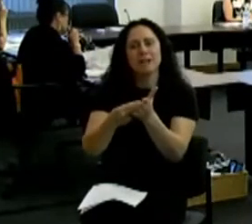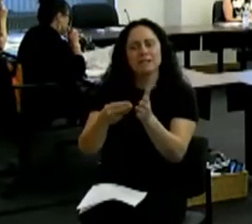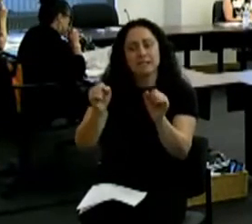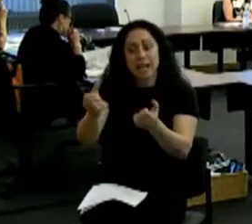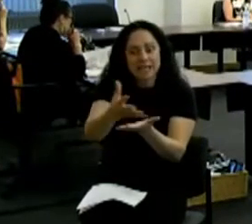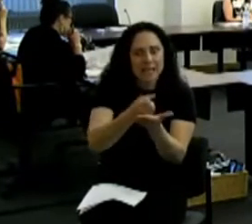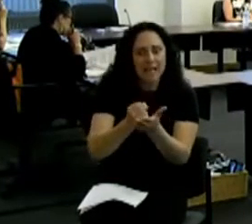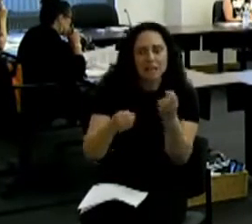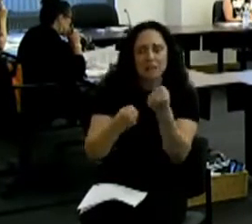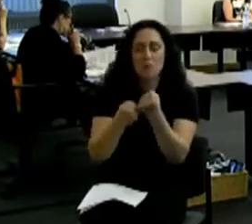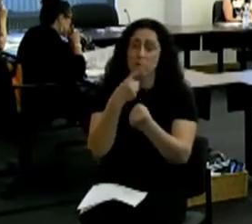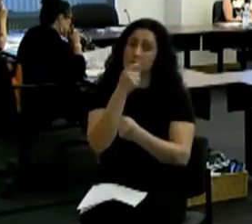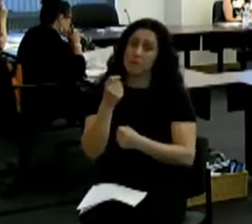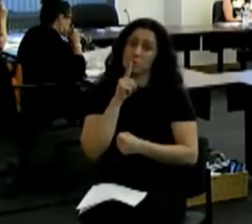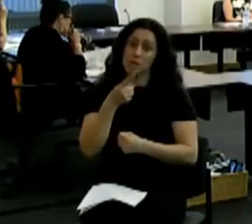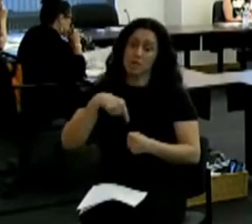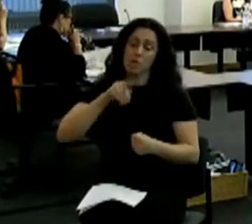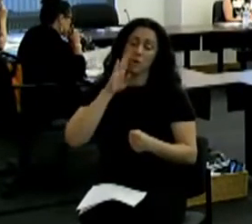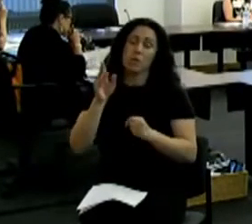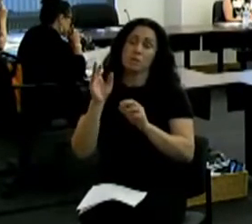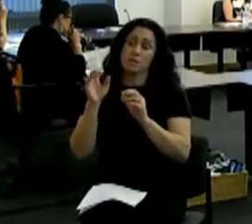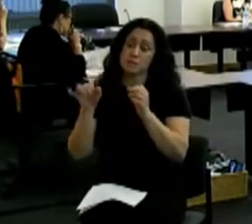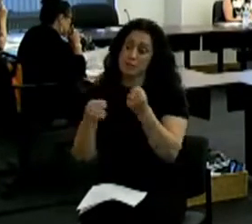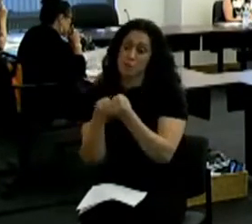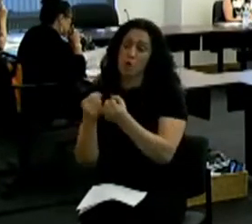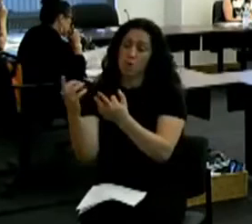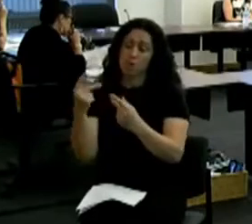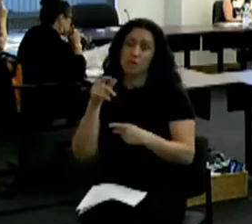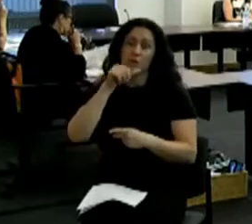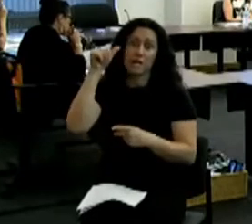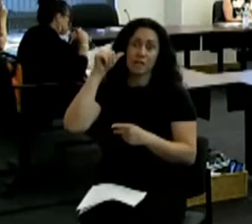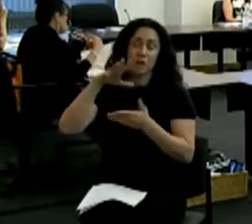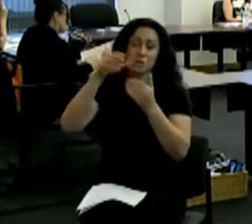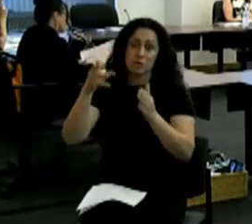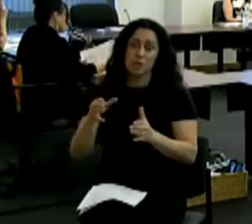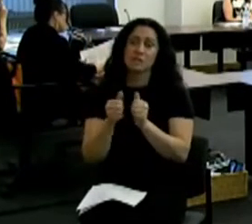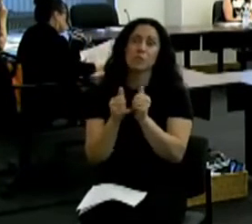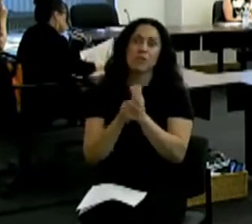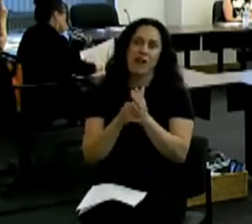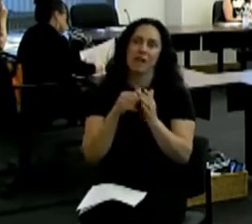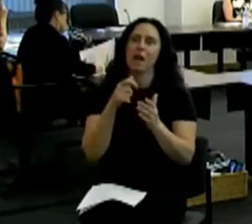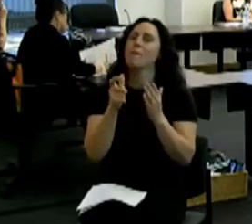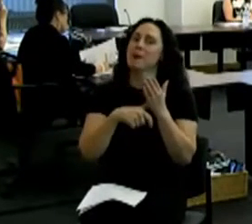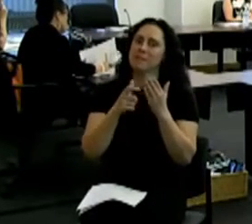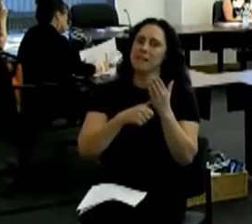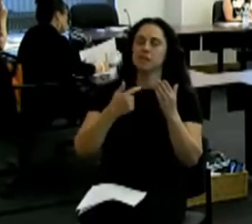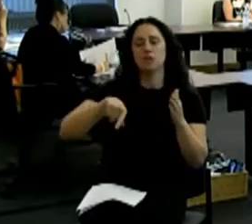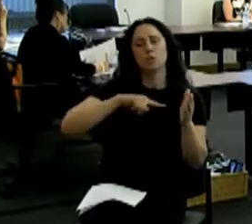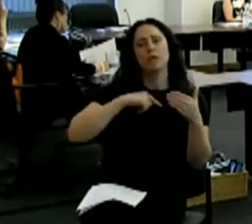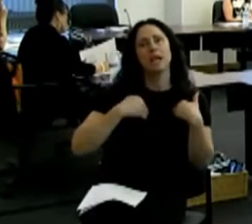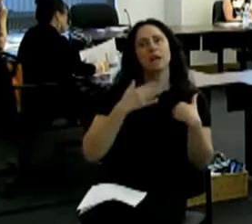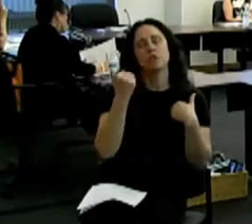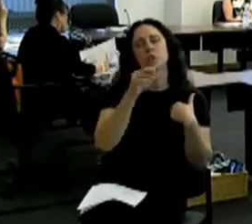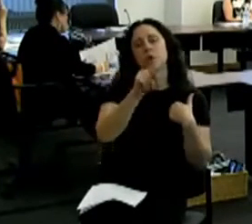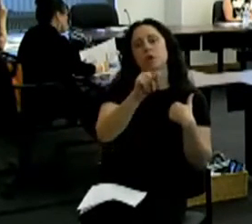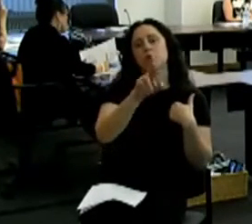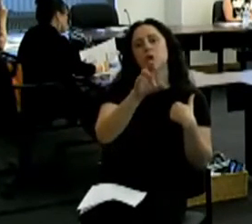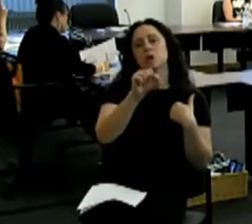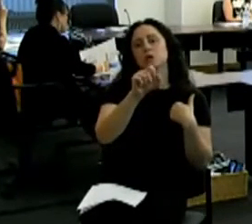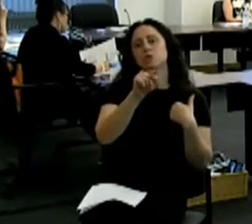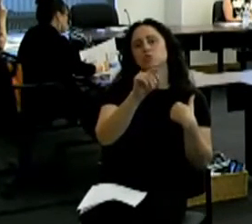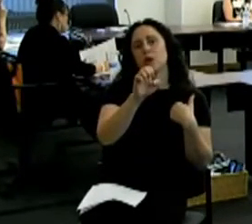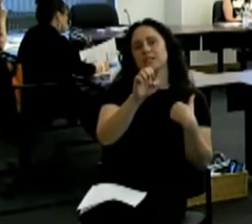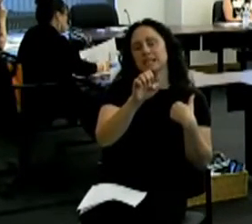support, because ultimately we're going to support returning adult students with that publication. We had a former trustee, Deb Dole,